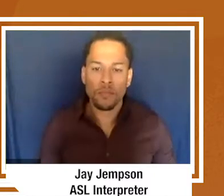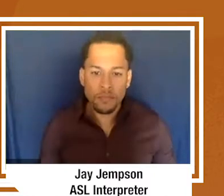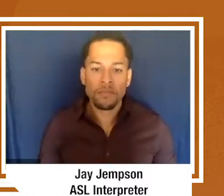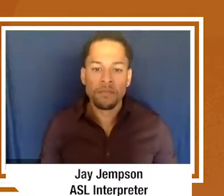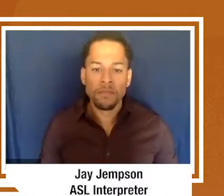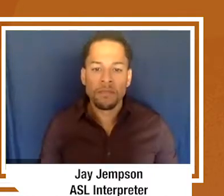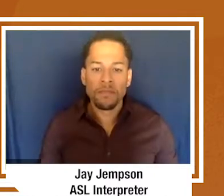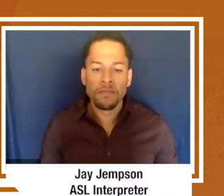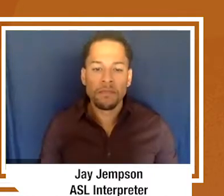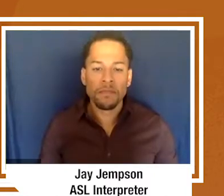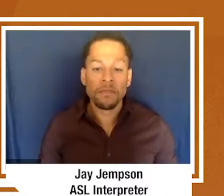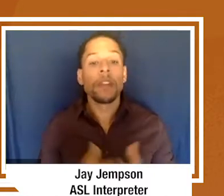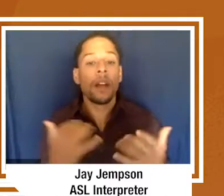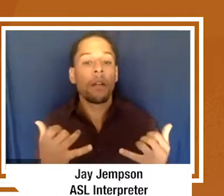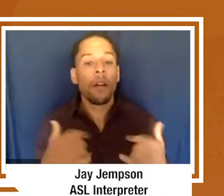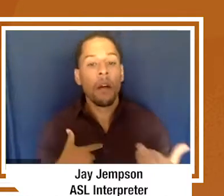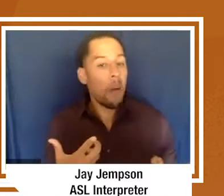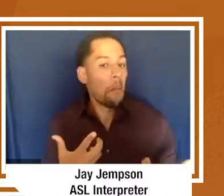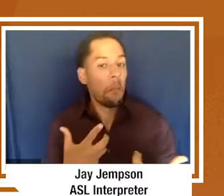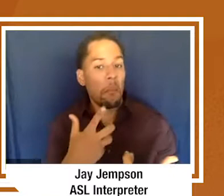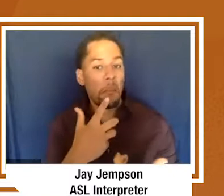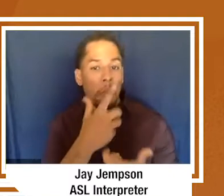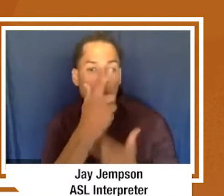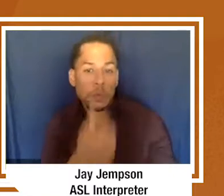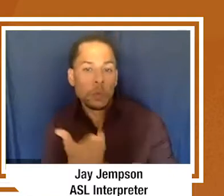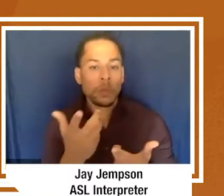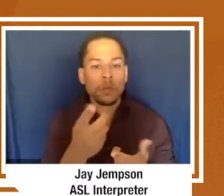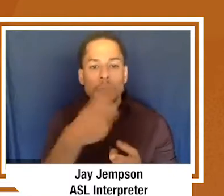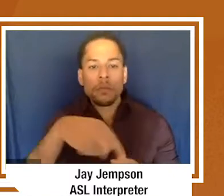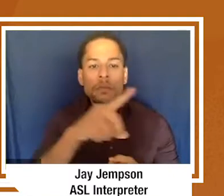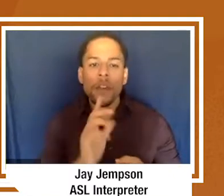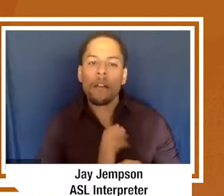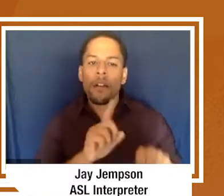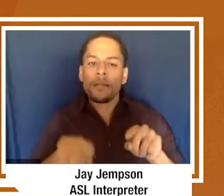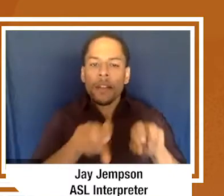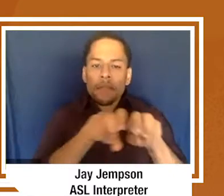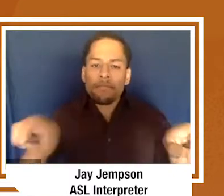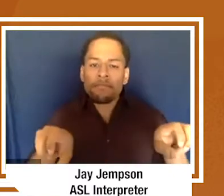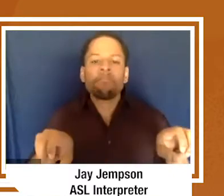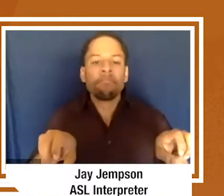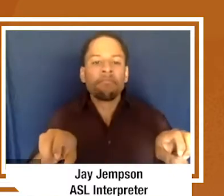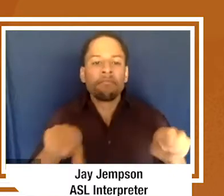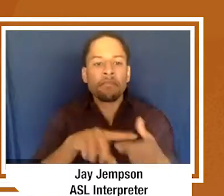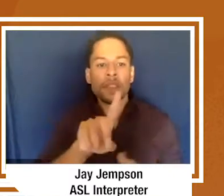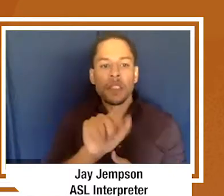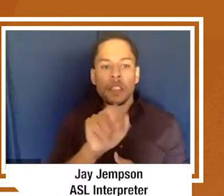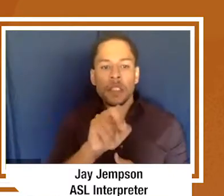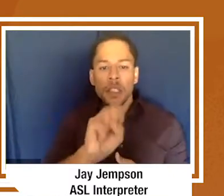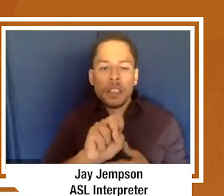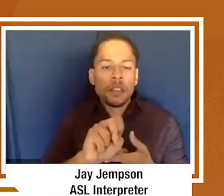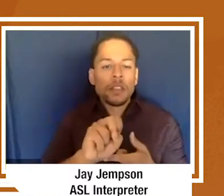just listening and hearing and learning more about our dynamic panel of guests. Denise, Saunders Thompson, President and CEO of